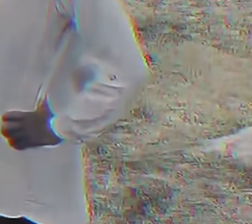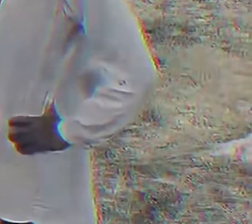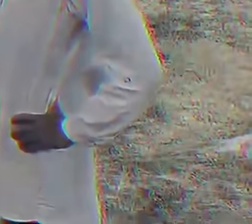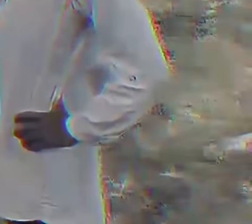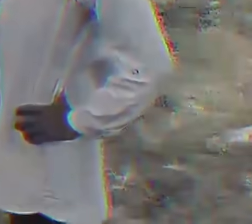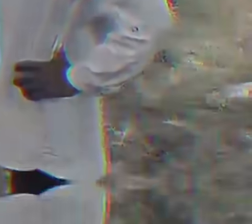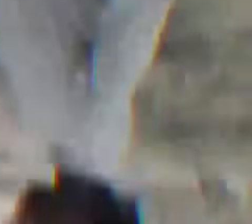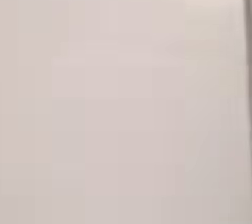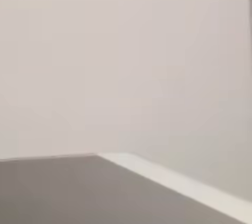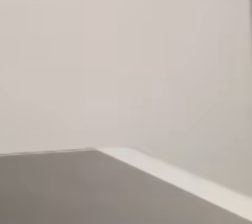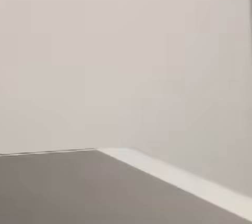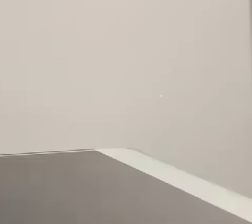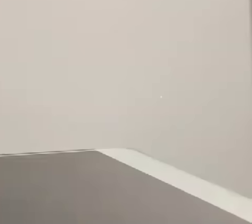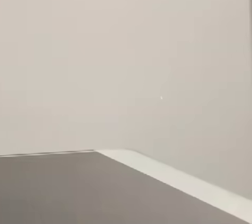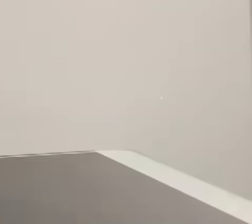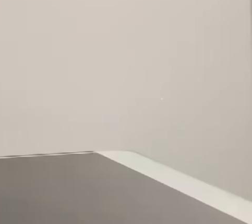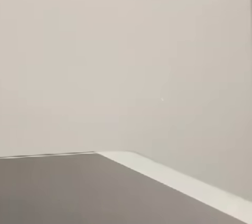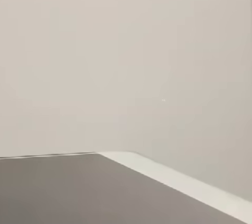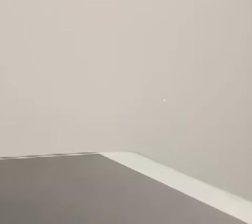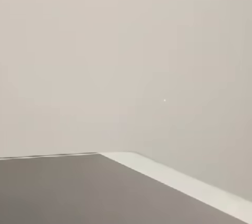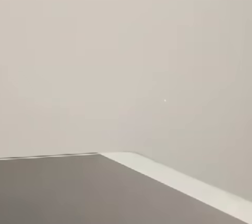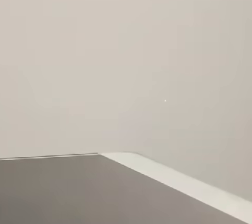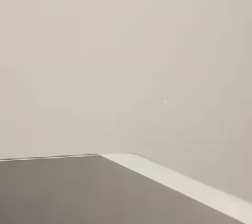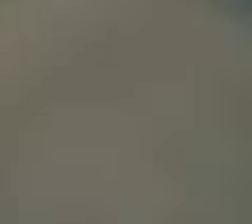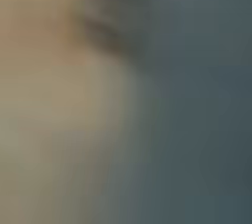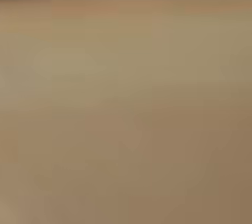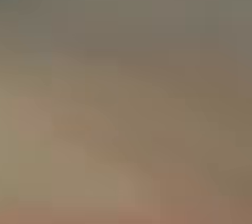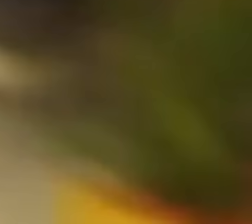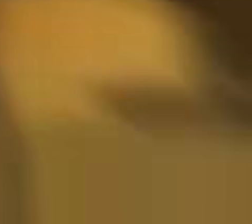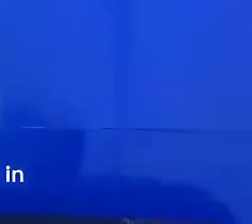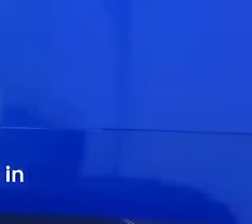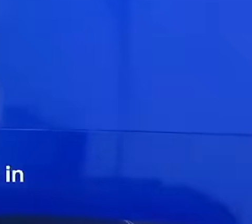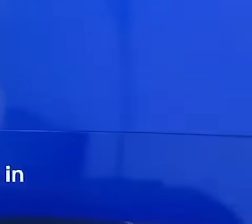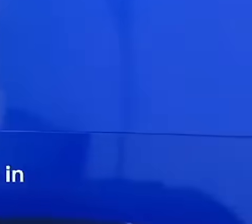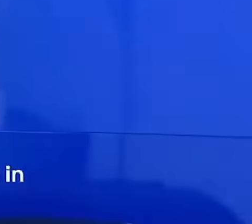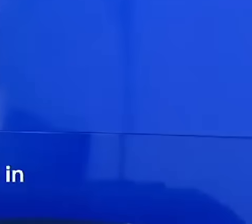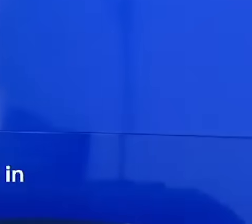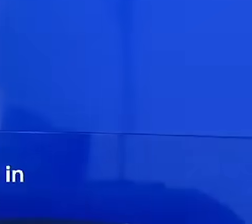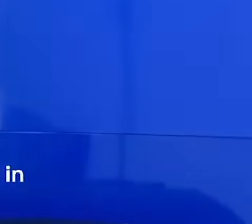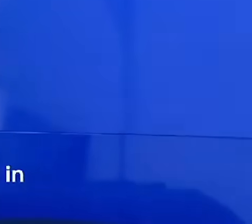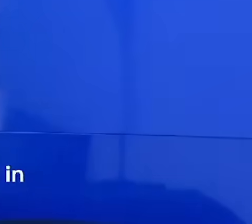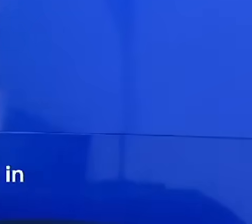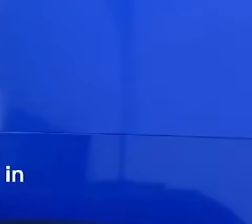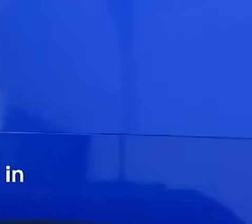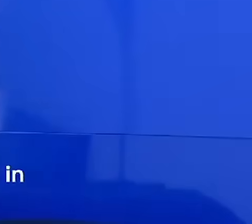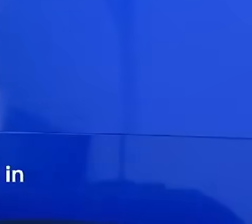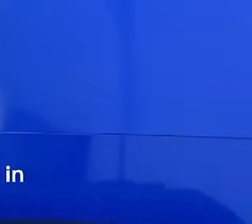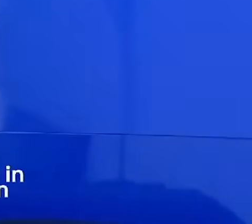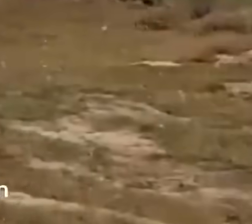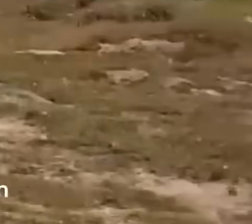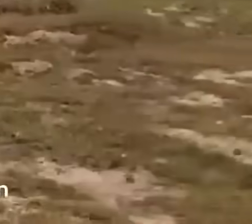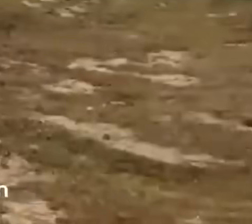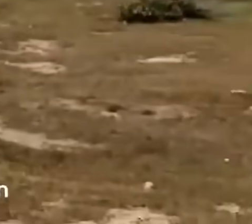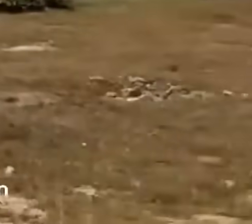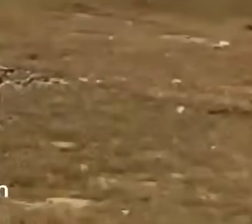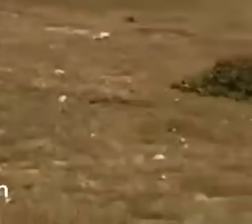is impossible. Until I left Pastor Homes and Gardens. Pastor Homes and Gardens helps me to invest in landed